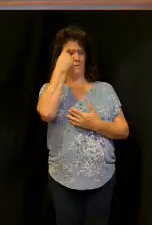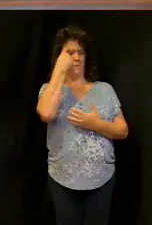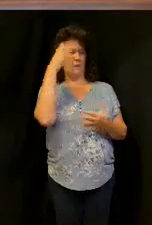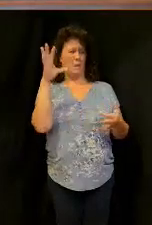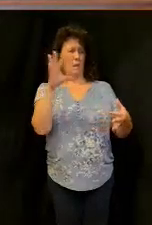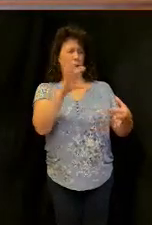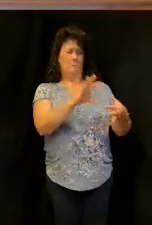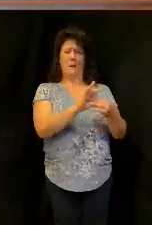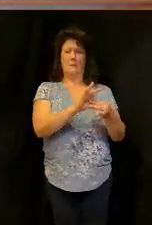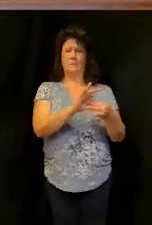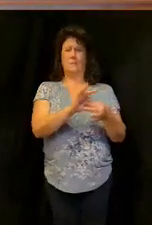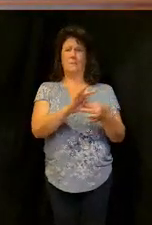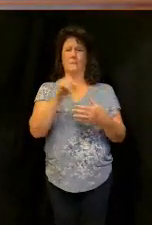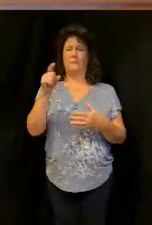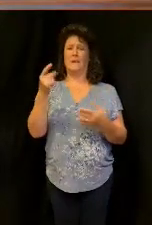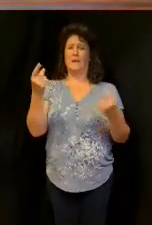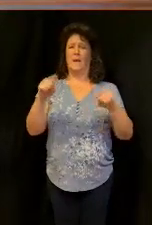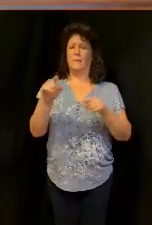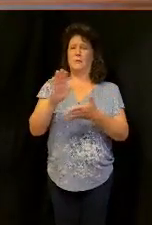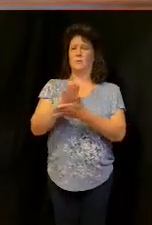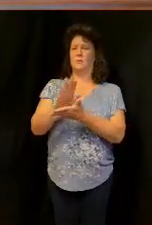all of a sudden the need comes up at the school